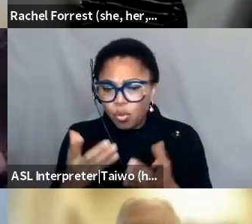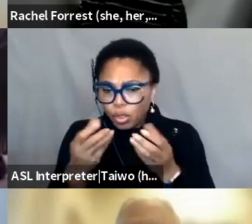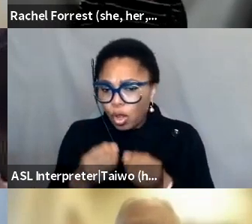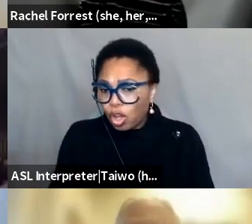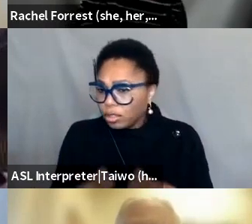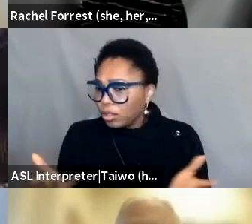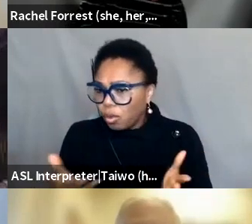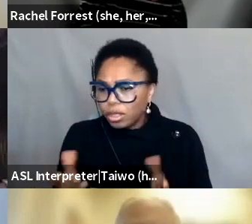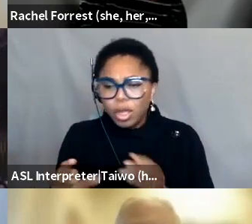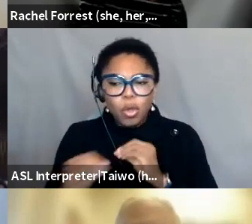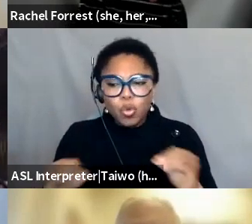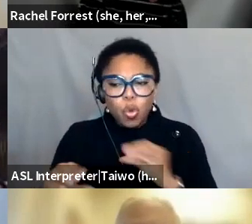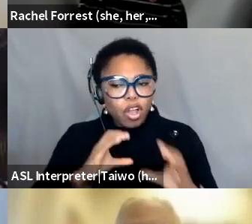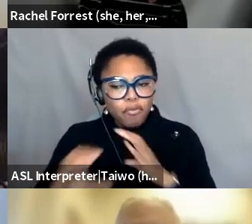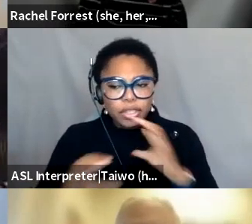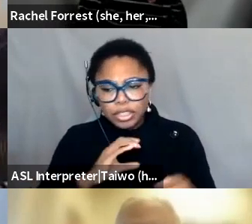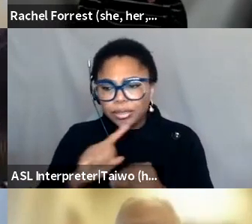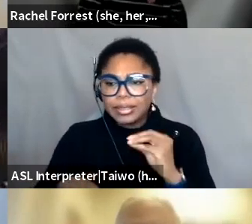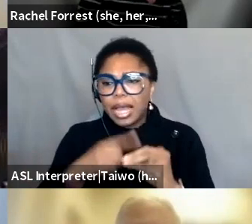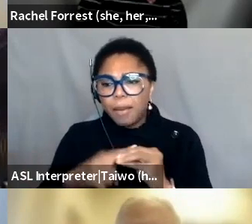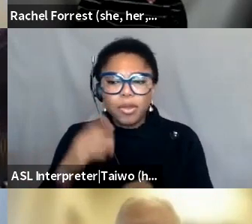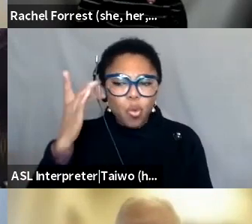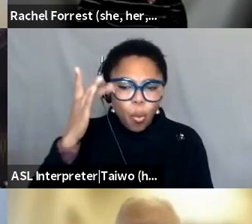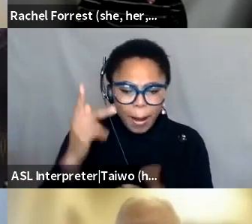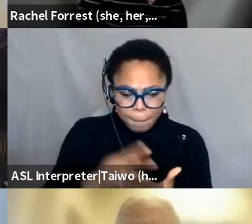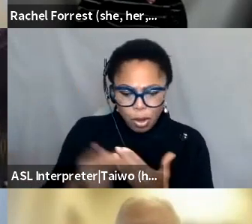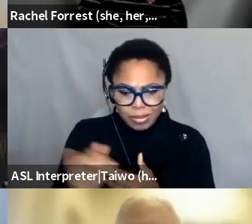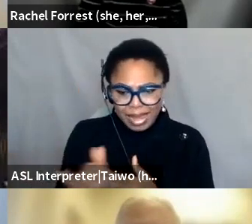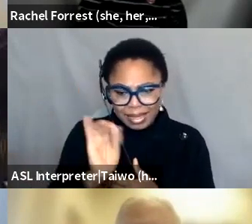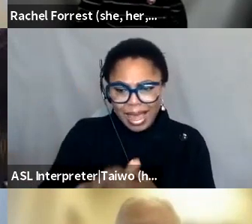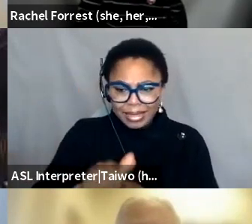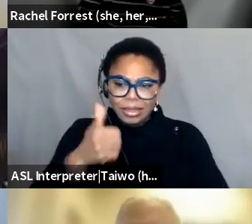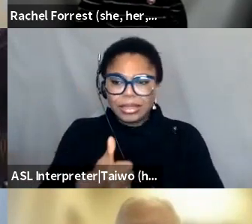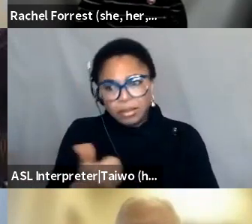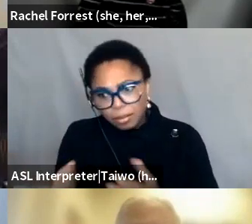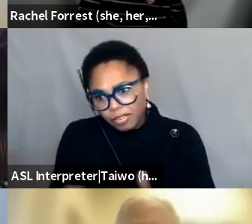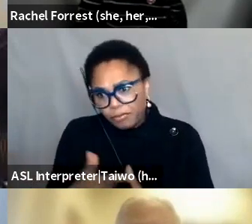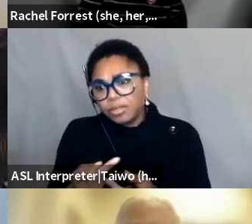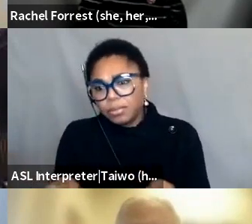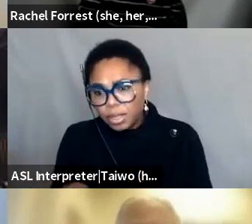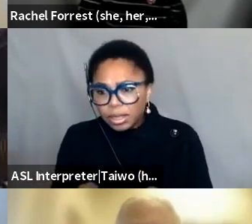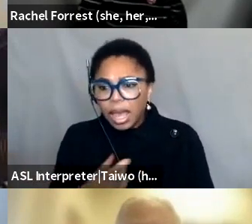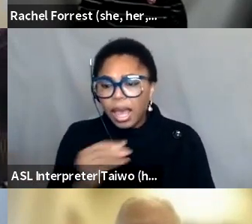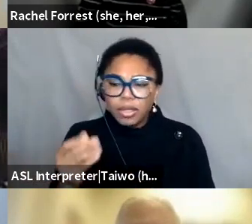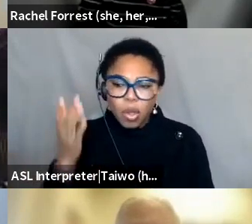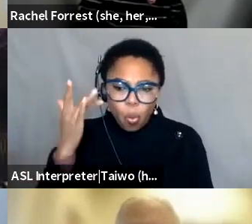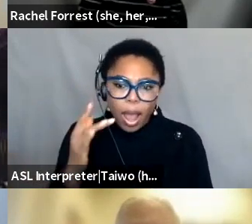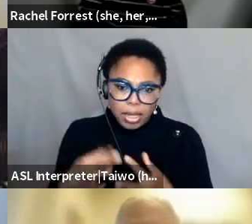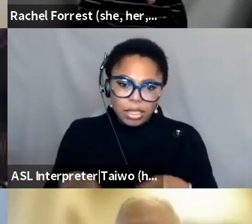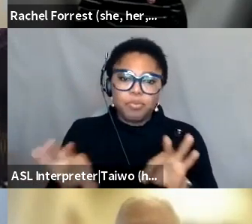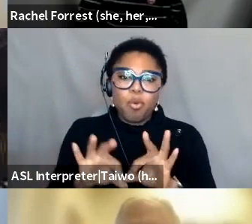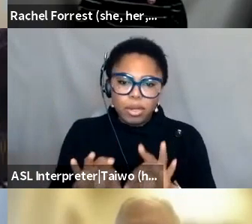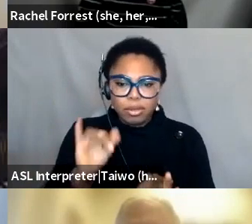is that we didn't have the conversation about why programs like that exist in the first place, and why they're important. I think